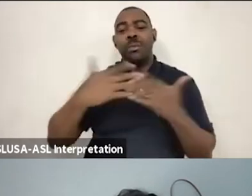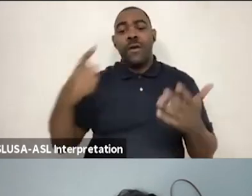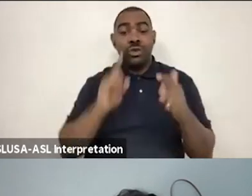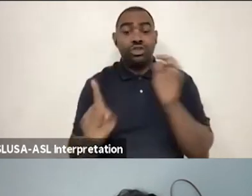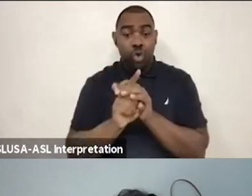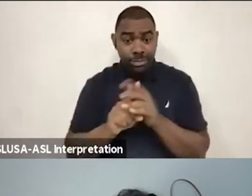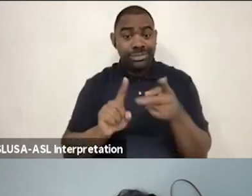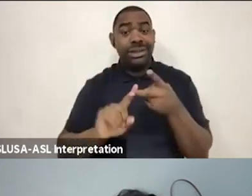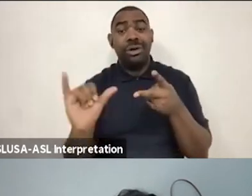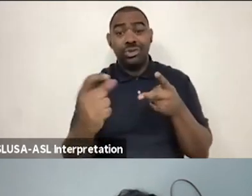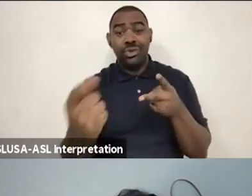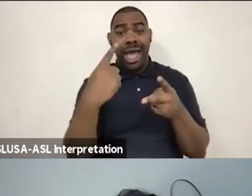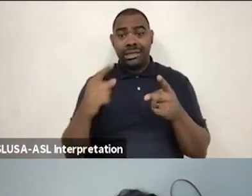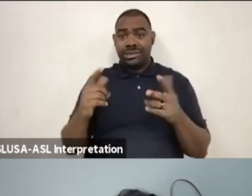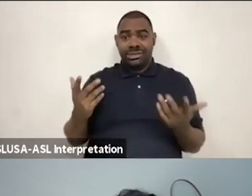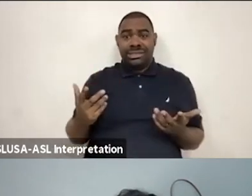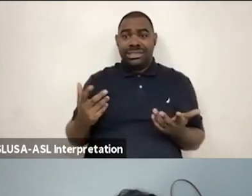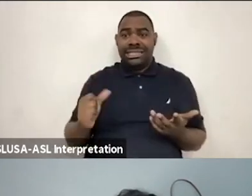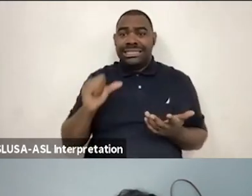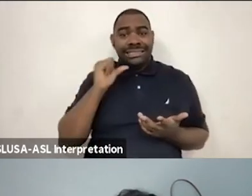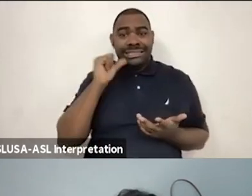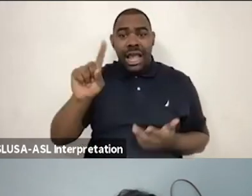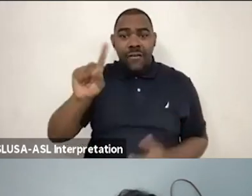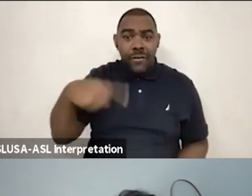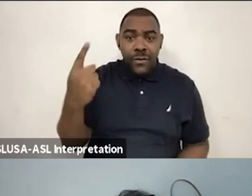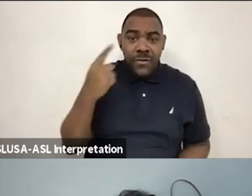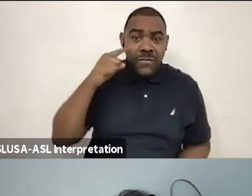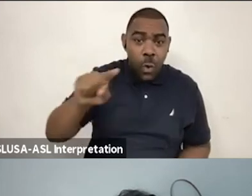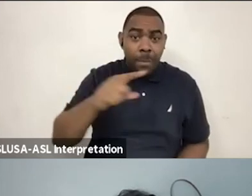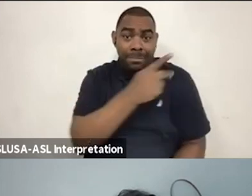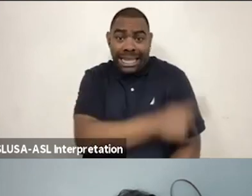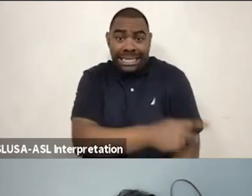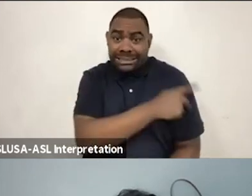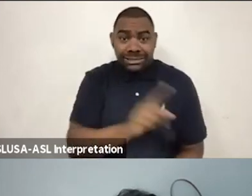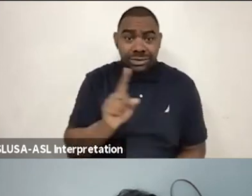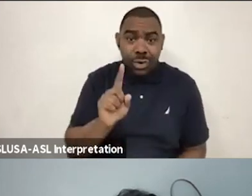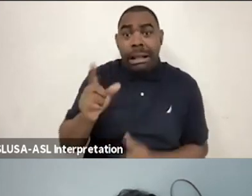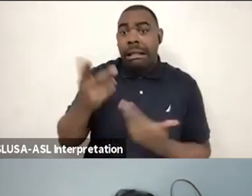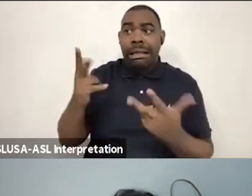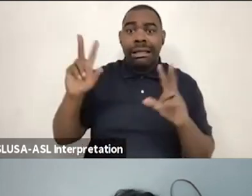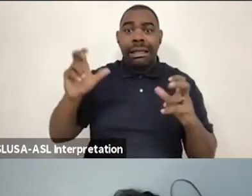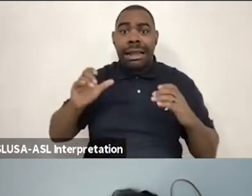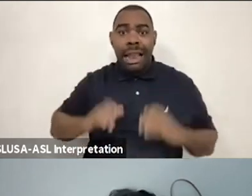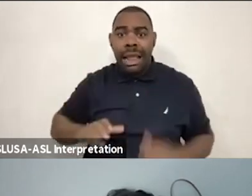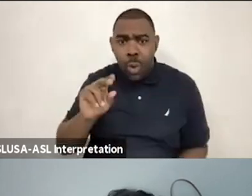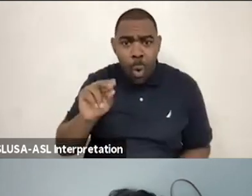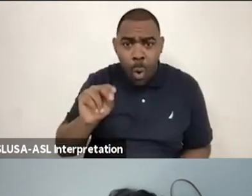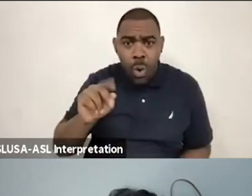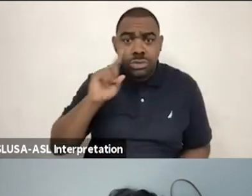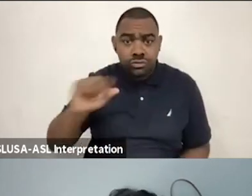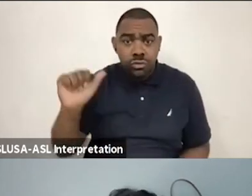for being on this forum and asking that question. This is not just for patients or clients that